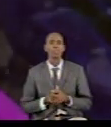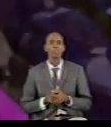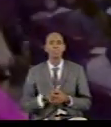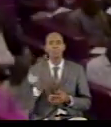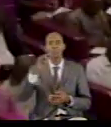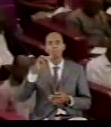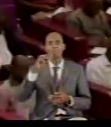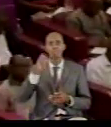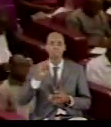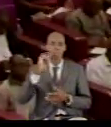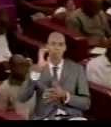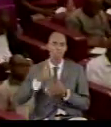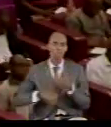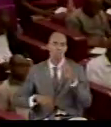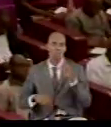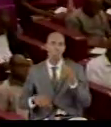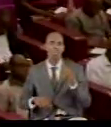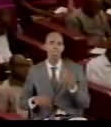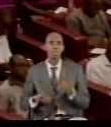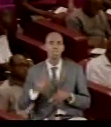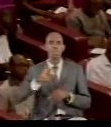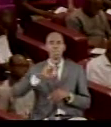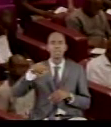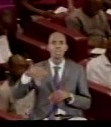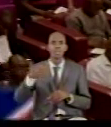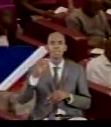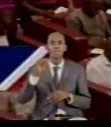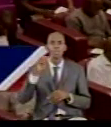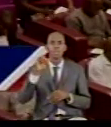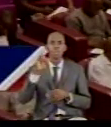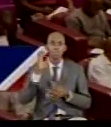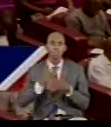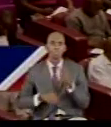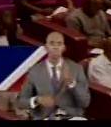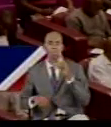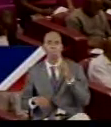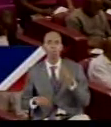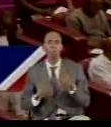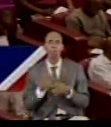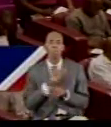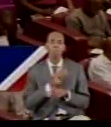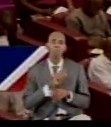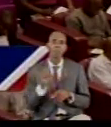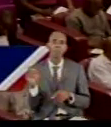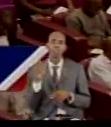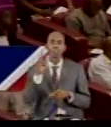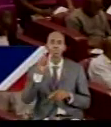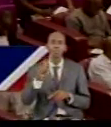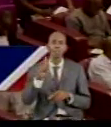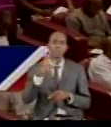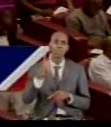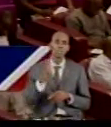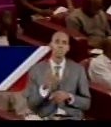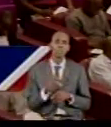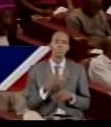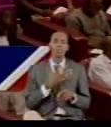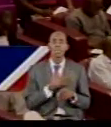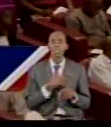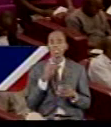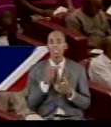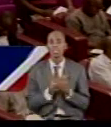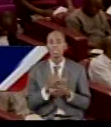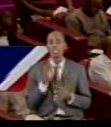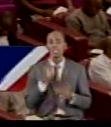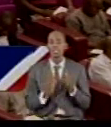James chapter 1, verse 26. In James chapter 1, verse 26, if